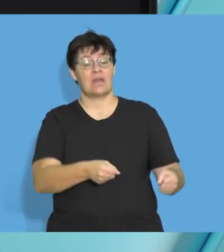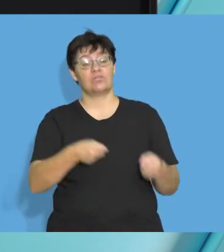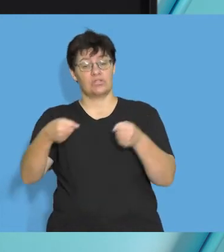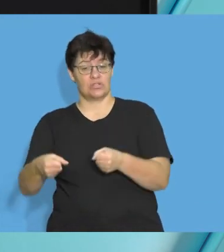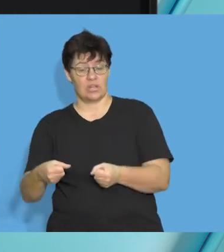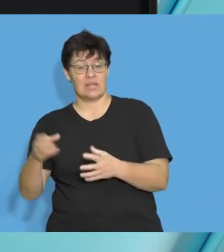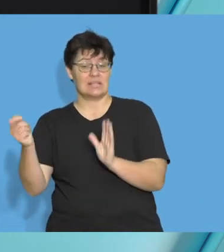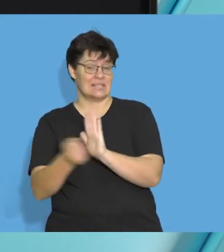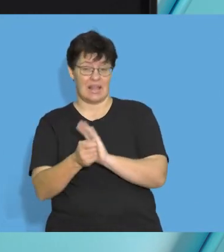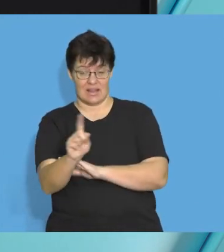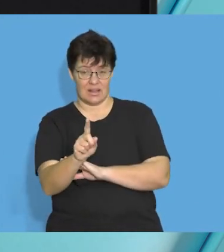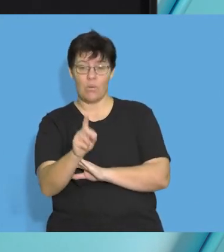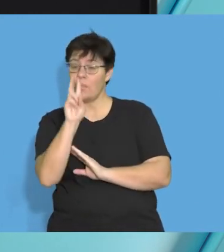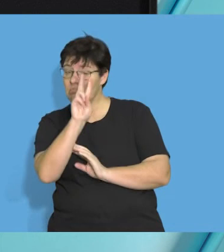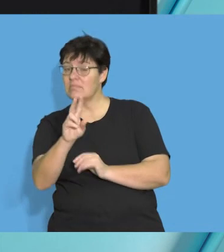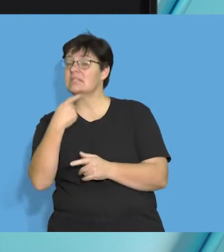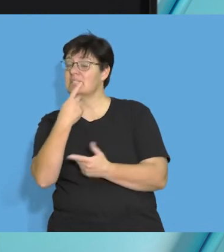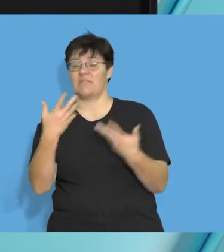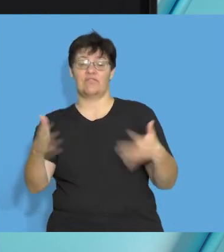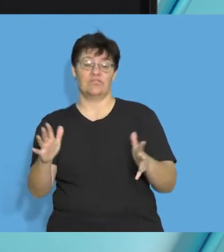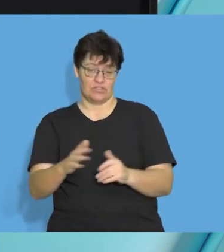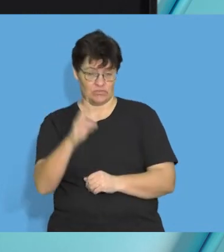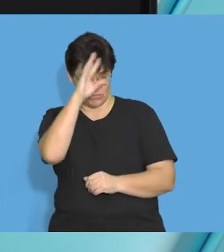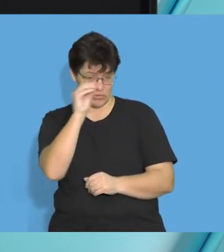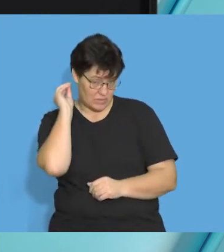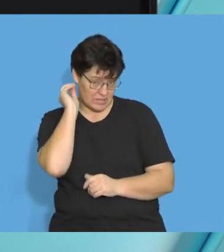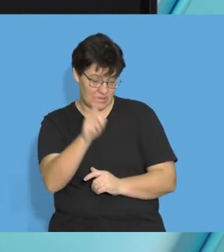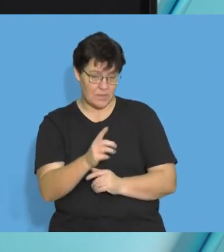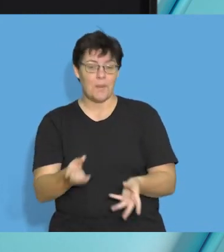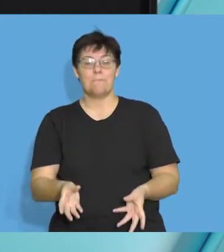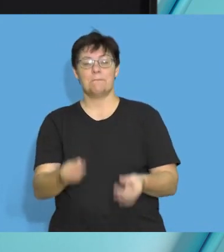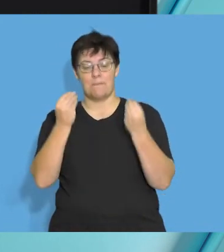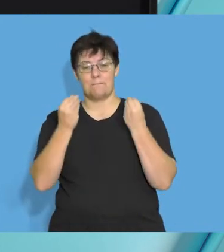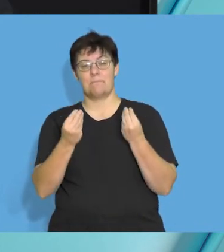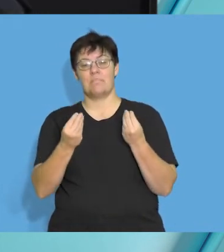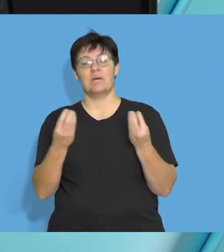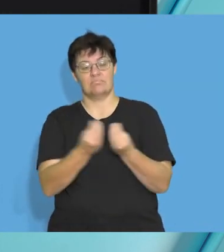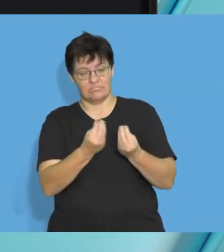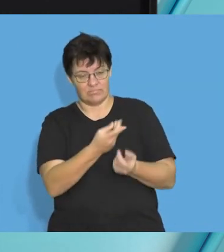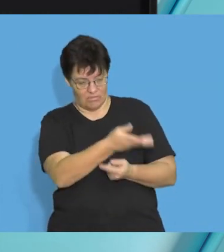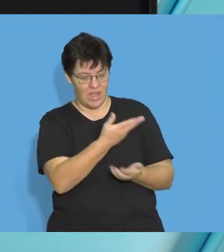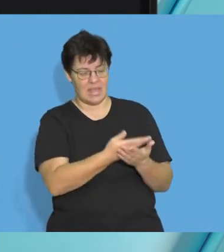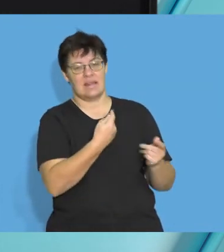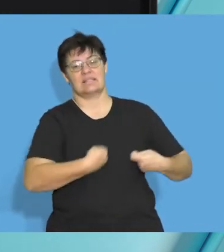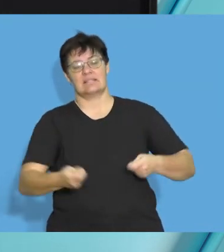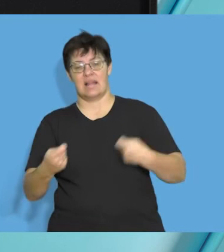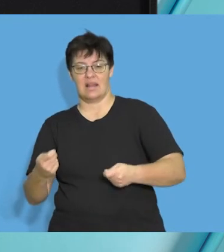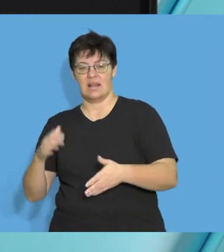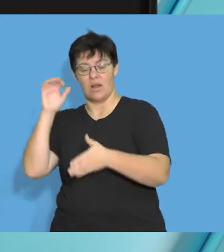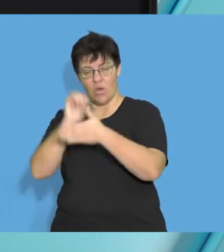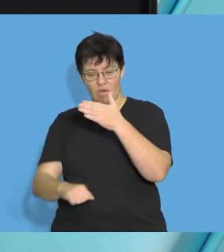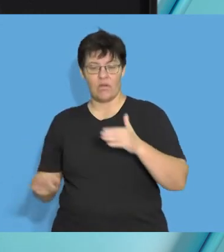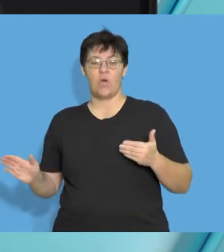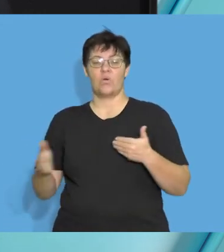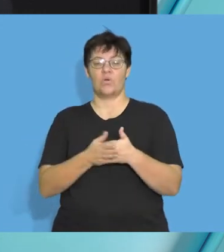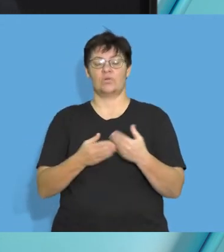We've alluded to this before, just a reminder. That will give you merchandise available for resale, less your closing stock will